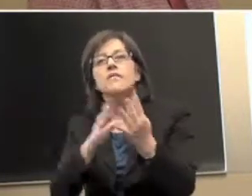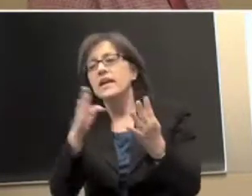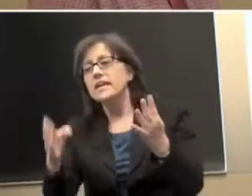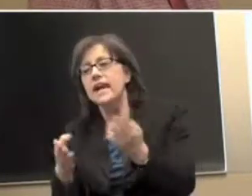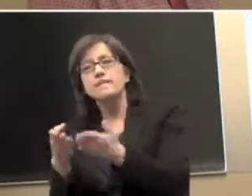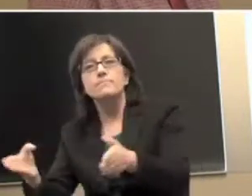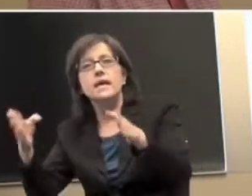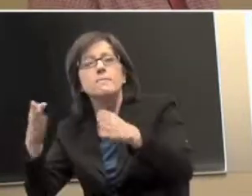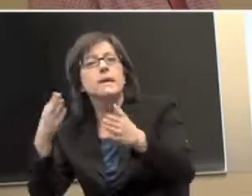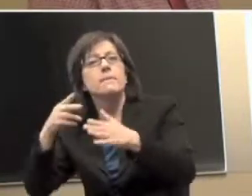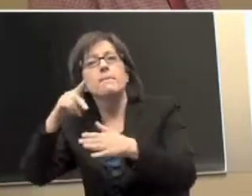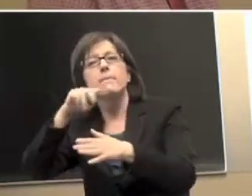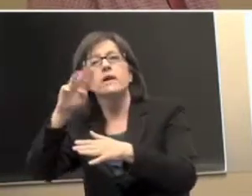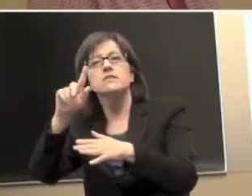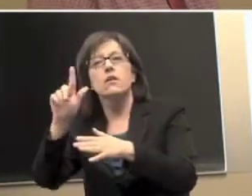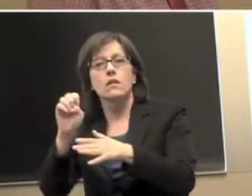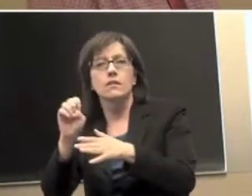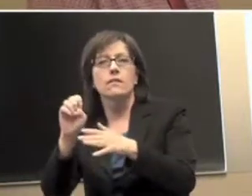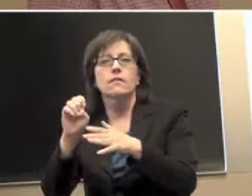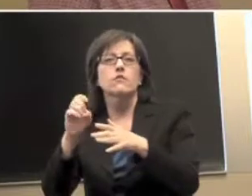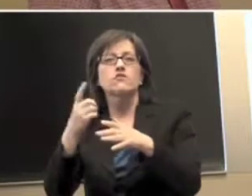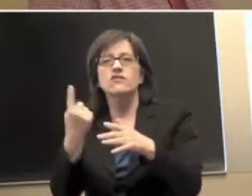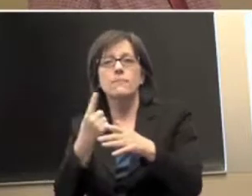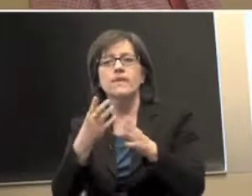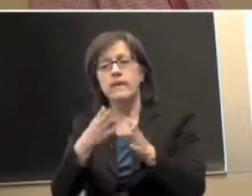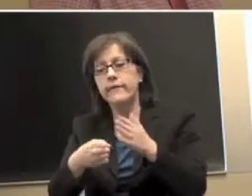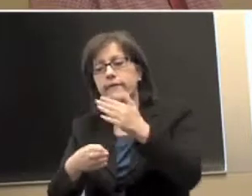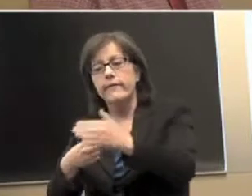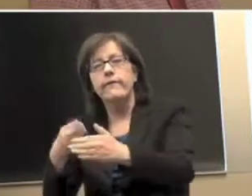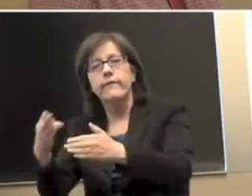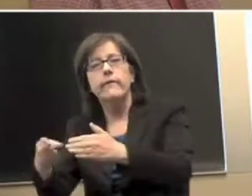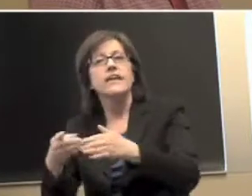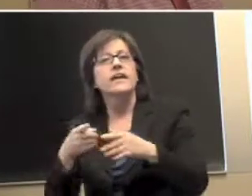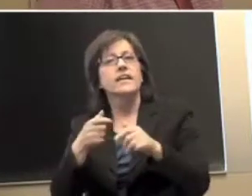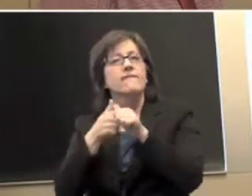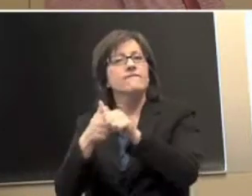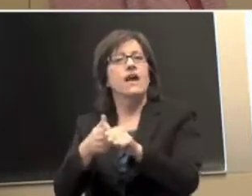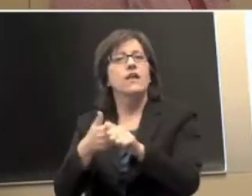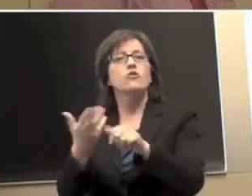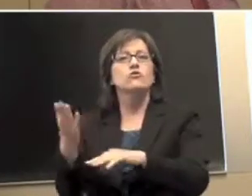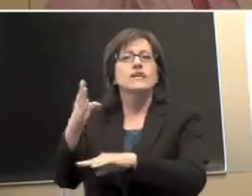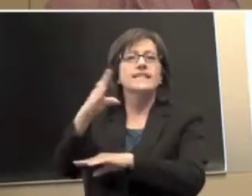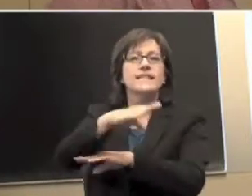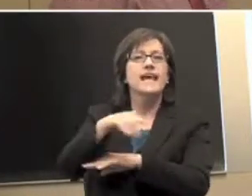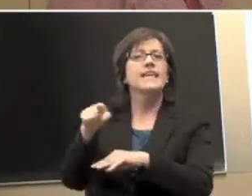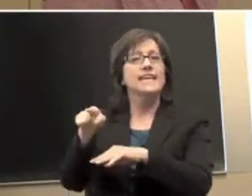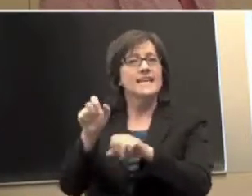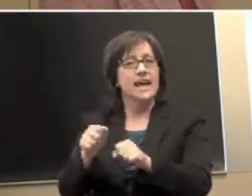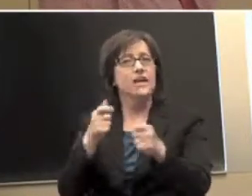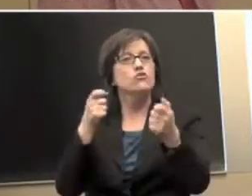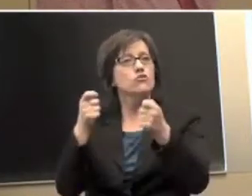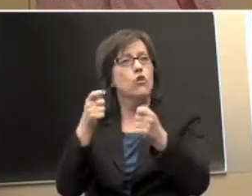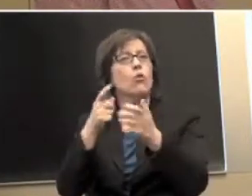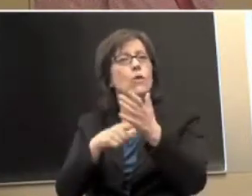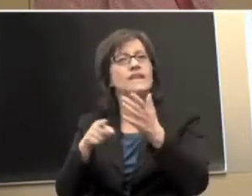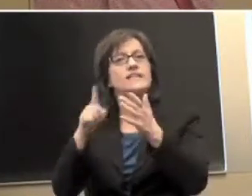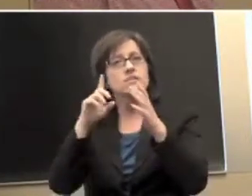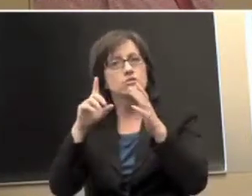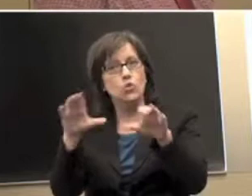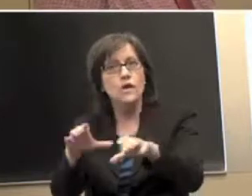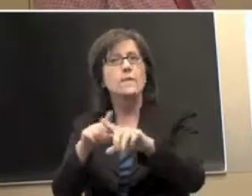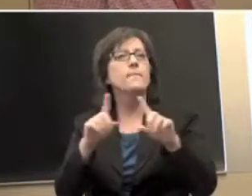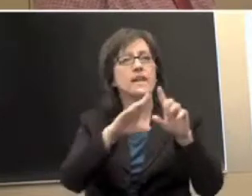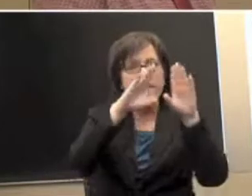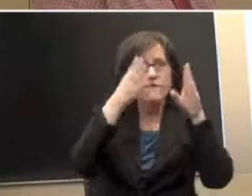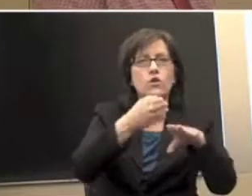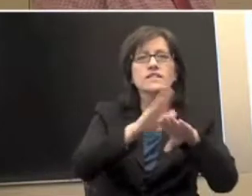have a sequence that he can follow throughout the day that he gets to sort of control what he is doing, but it would be subject focused. So at one point of the